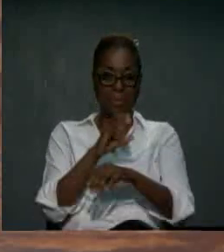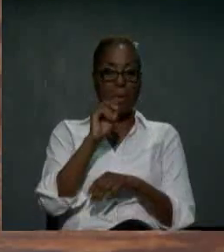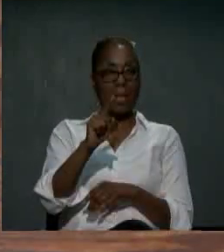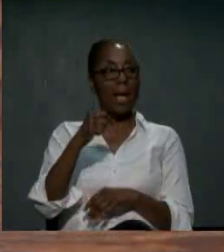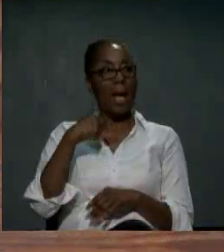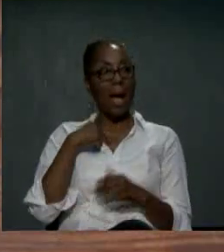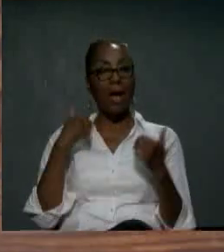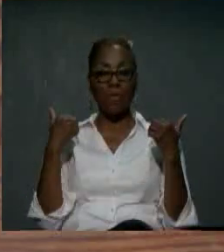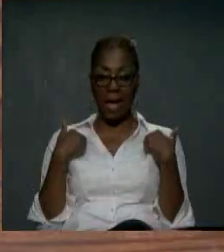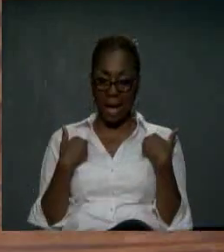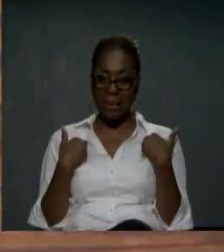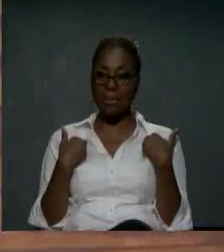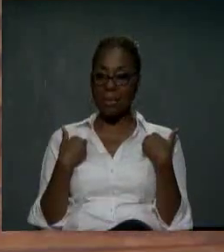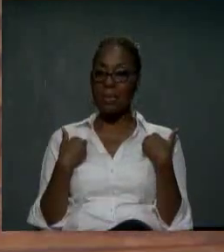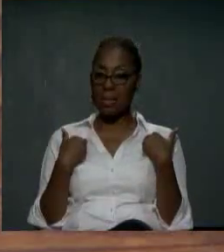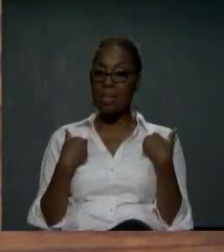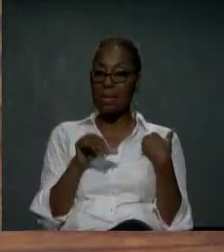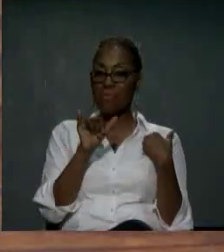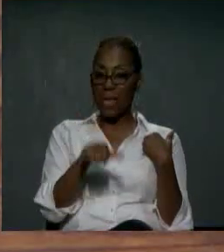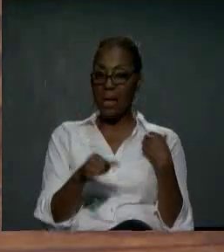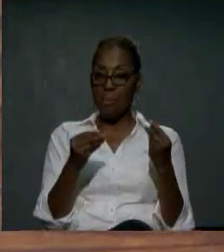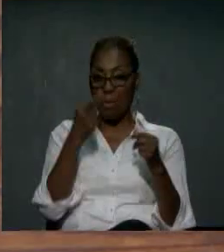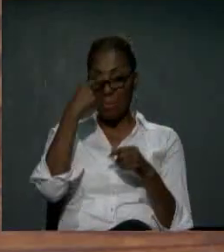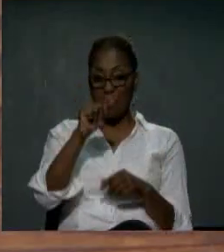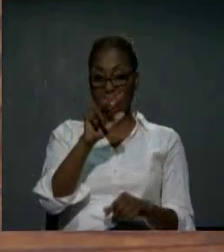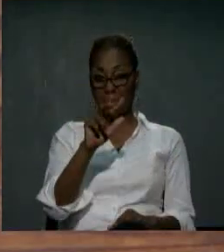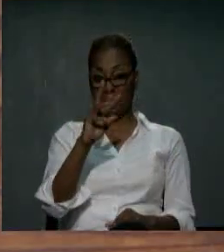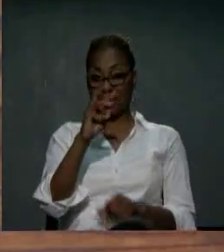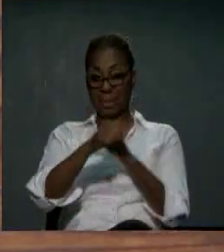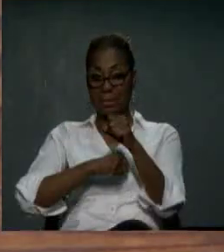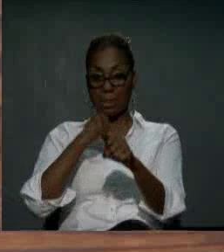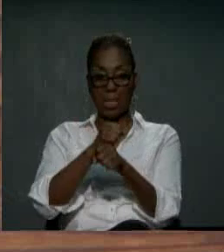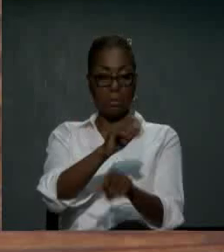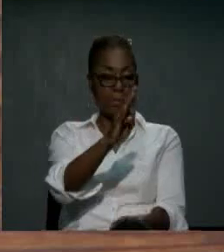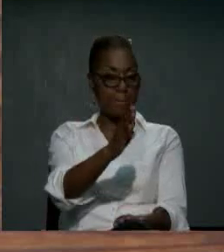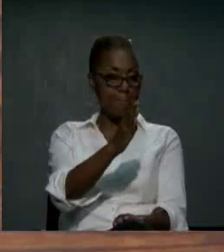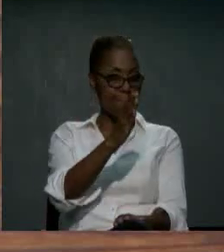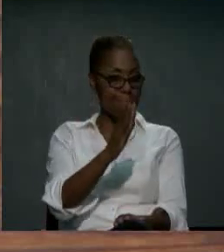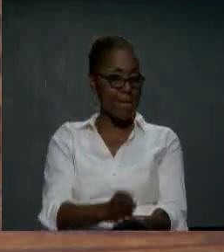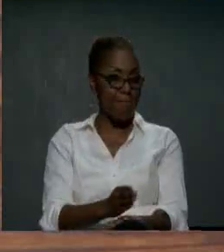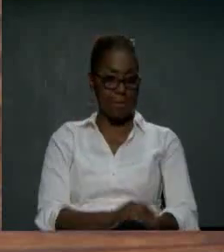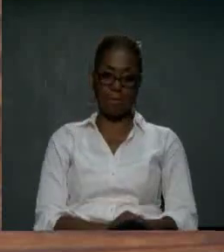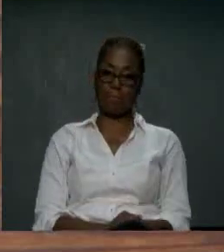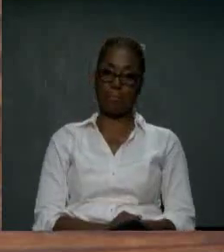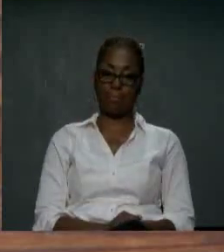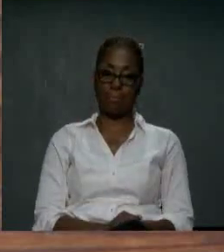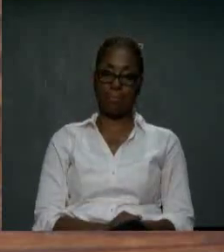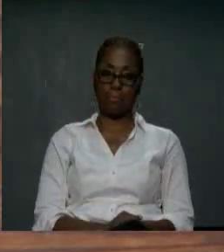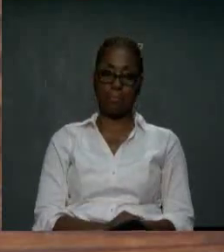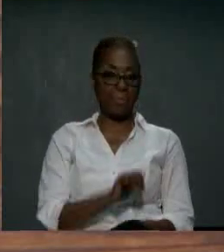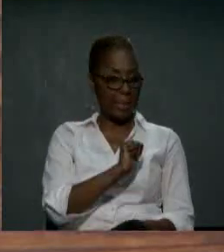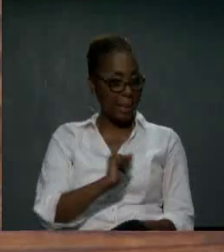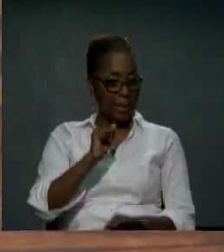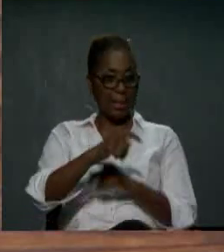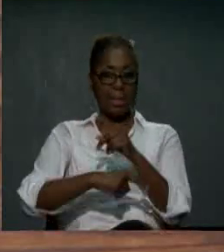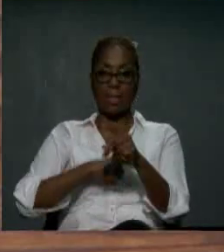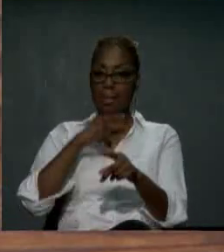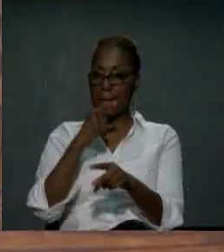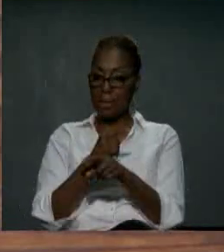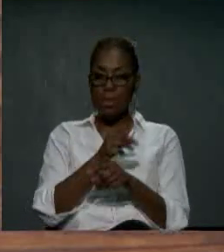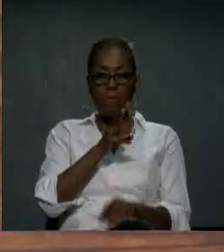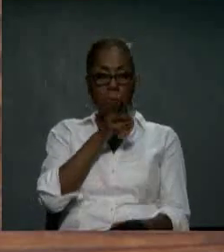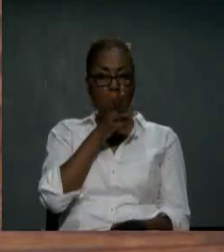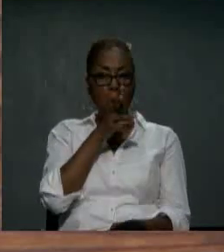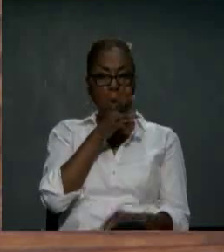have had this property for 36 years. Never had any kind of